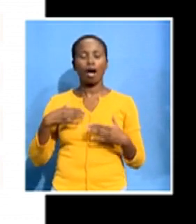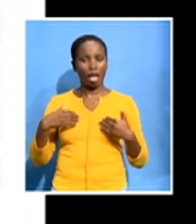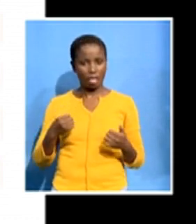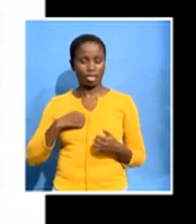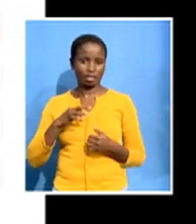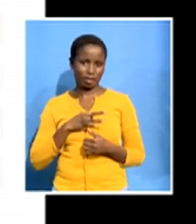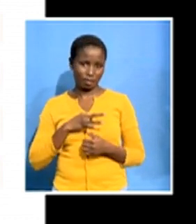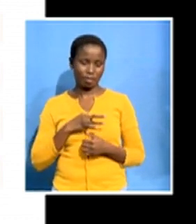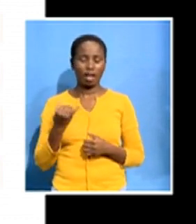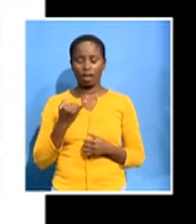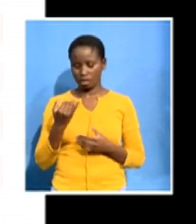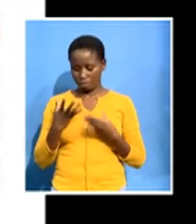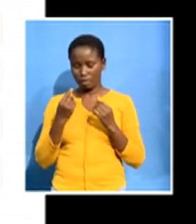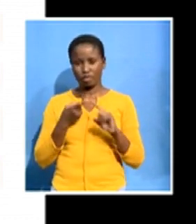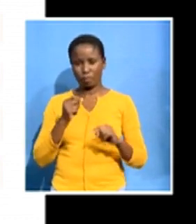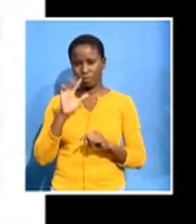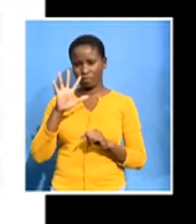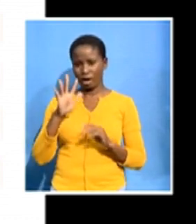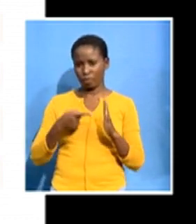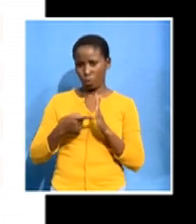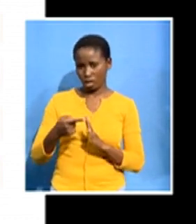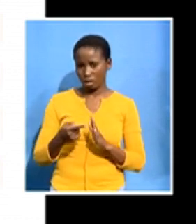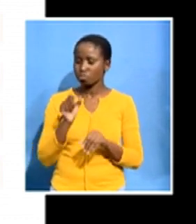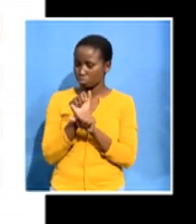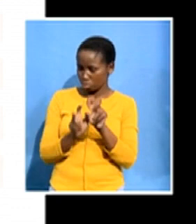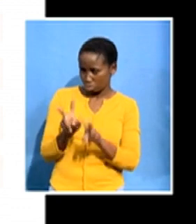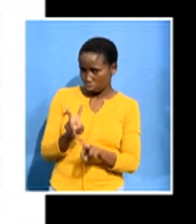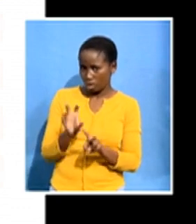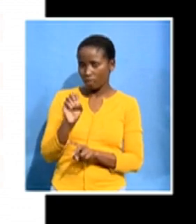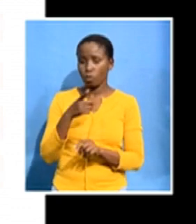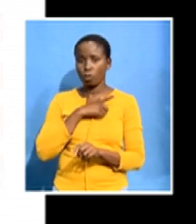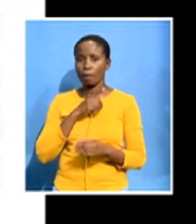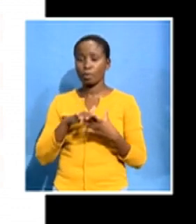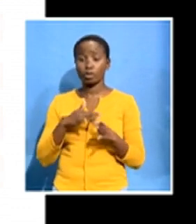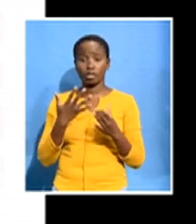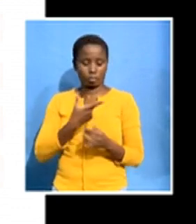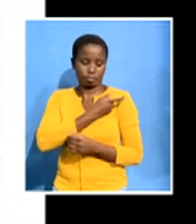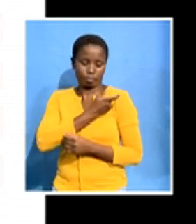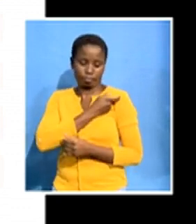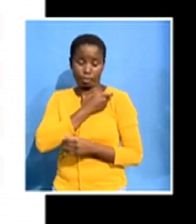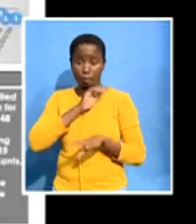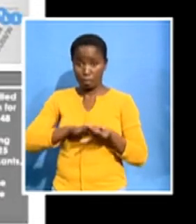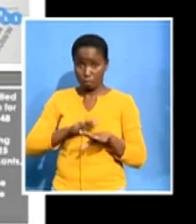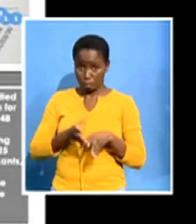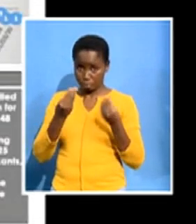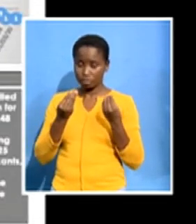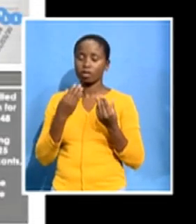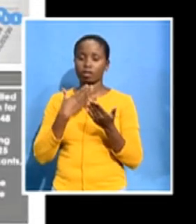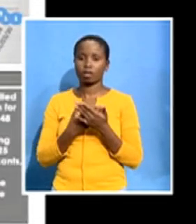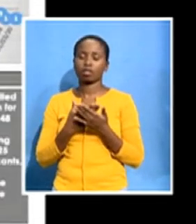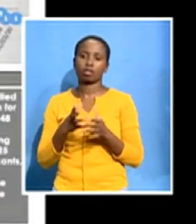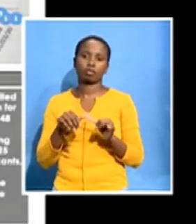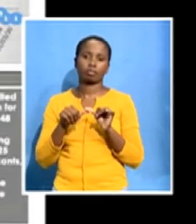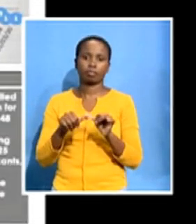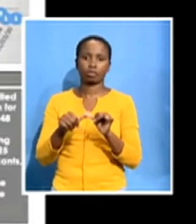watching that because as the vaccinations increase, that will be important for us to continue to watch this trend amongst healthcare workers.